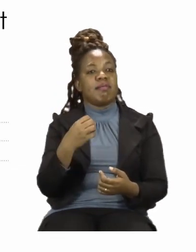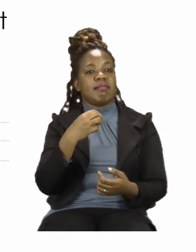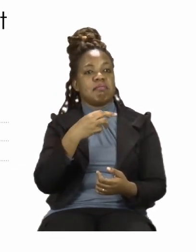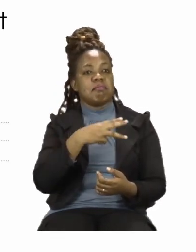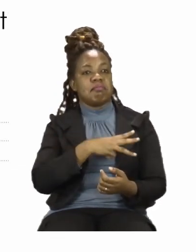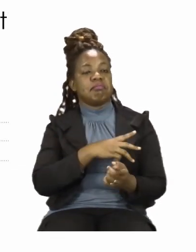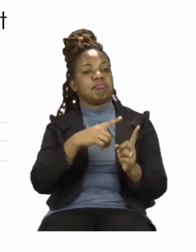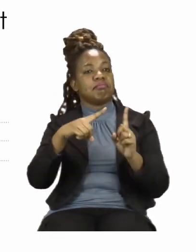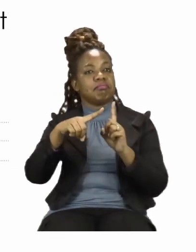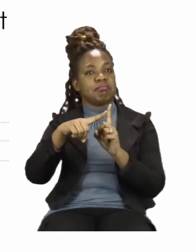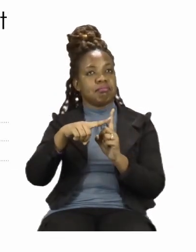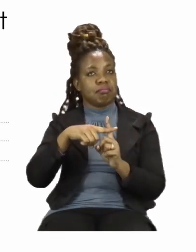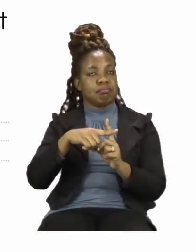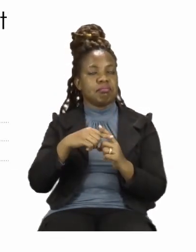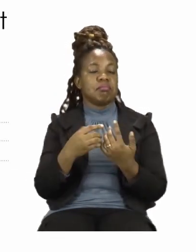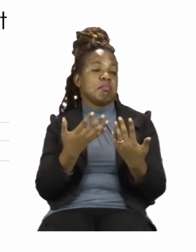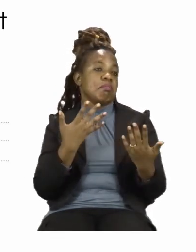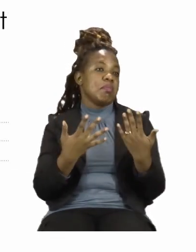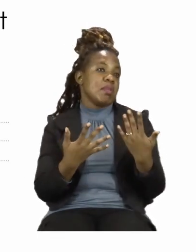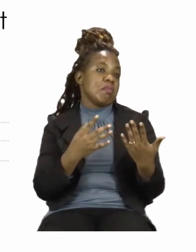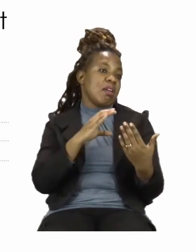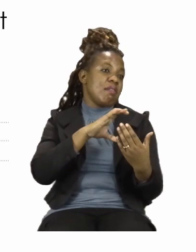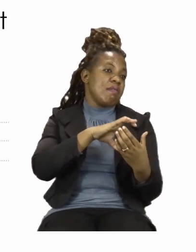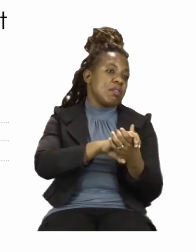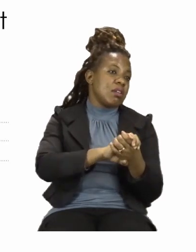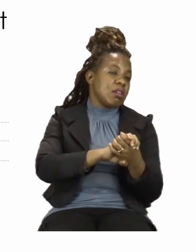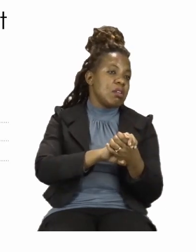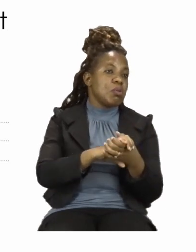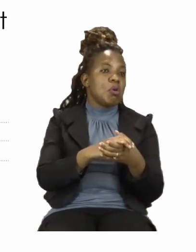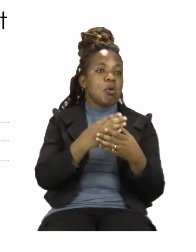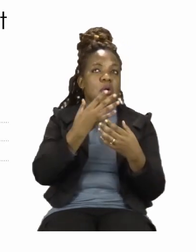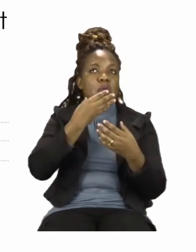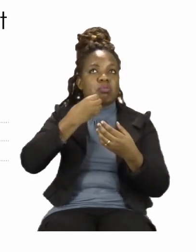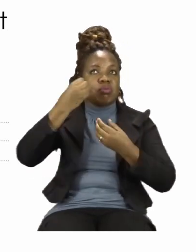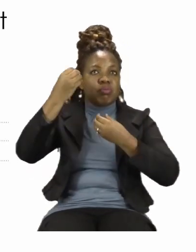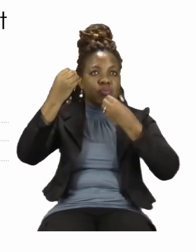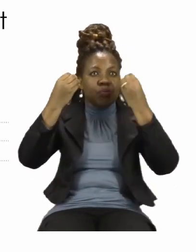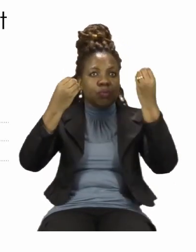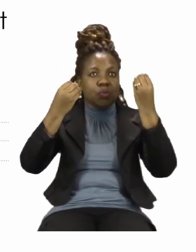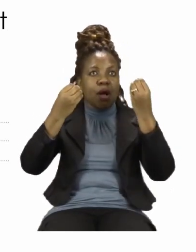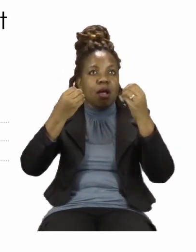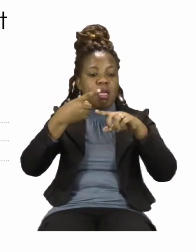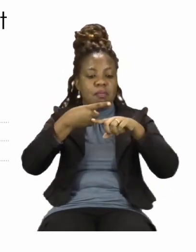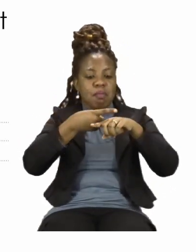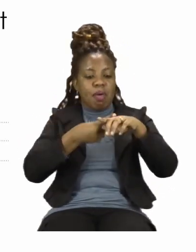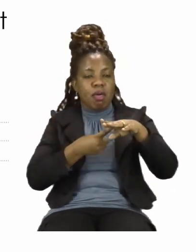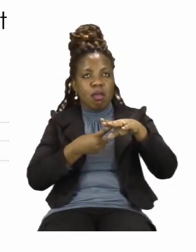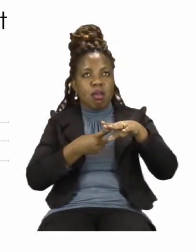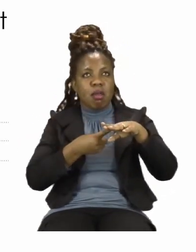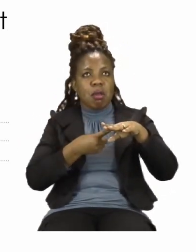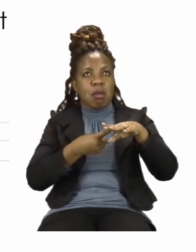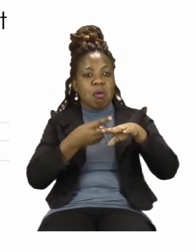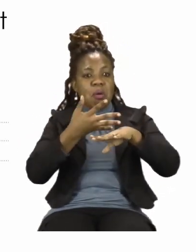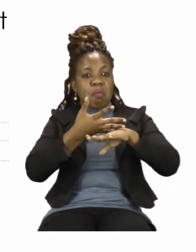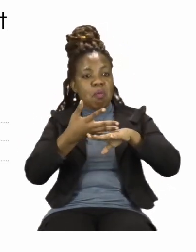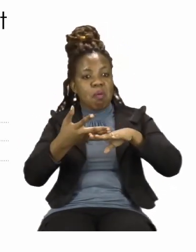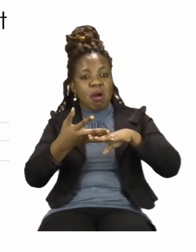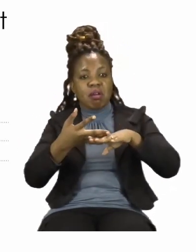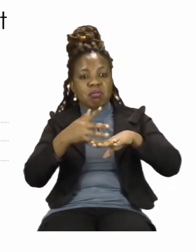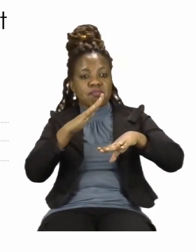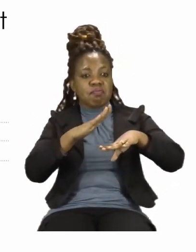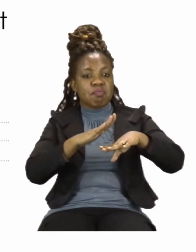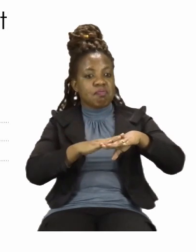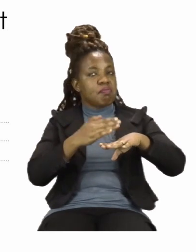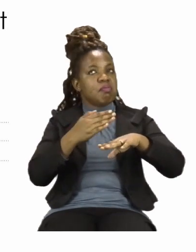your friend or the adult that you live with cuts themselves, you do not touch